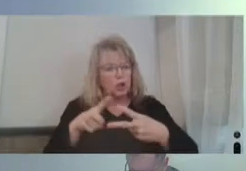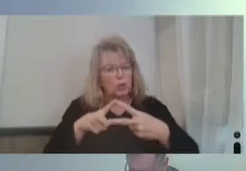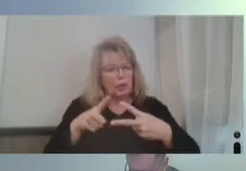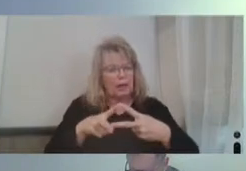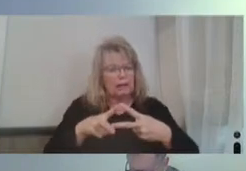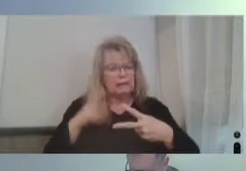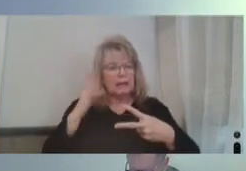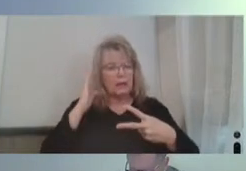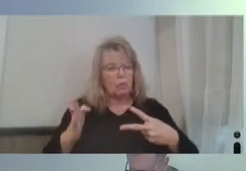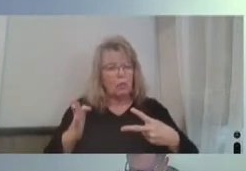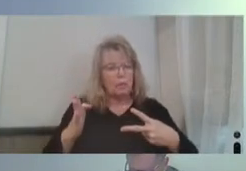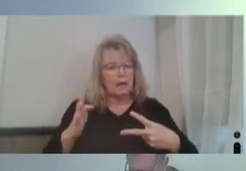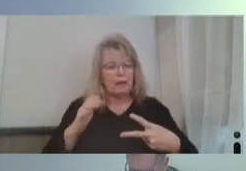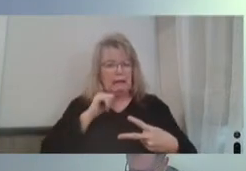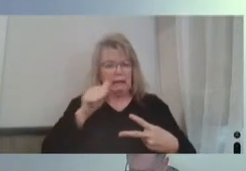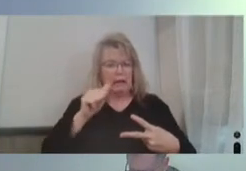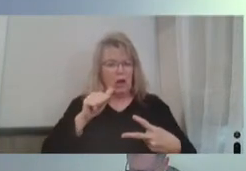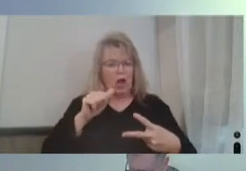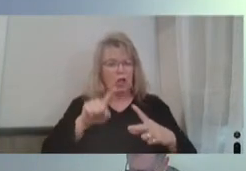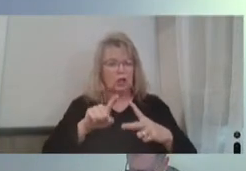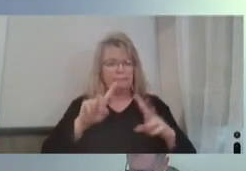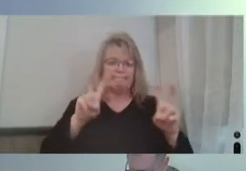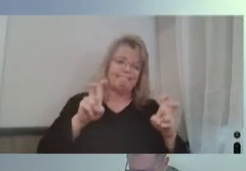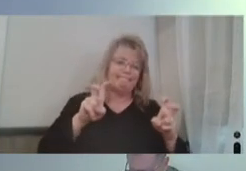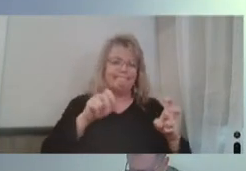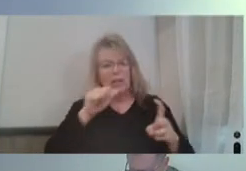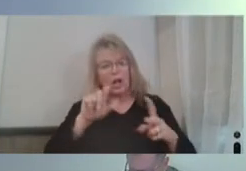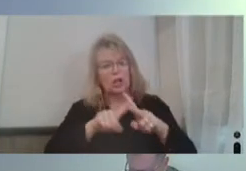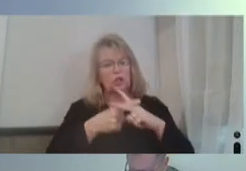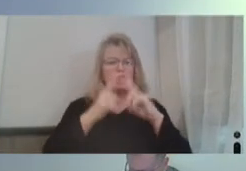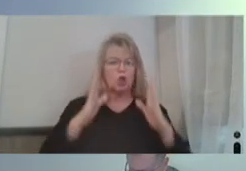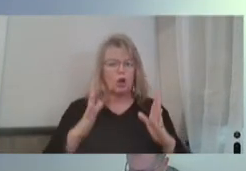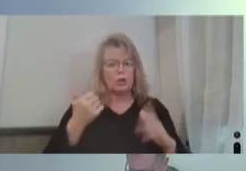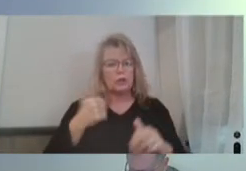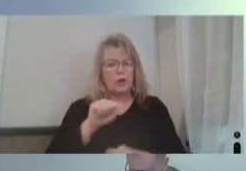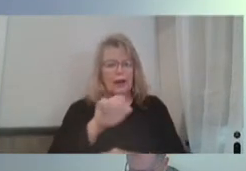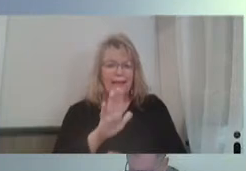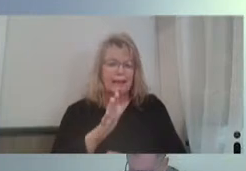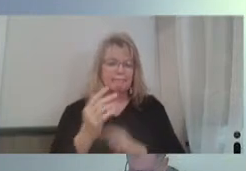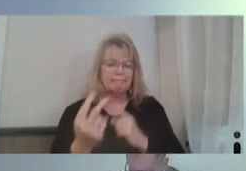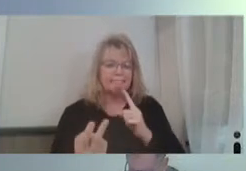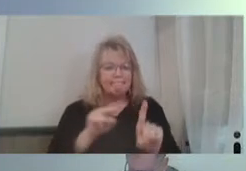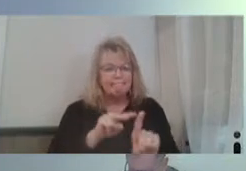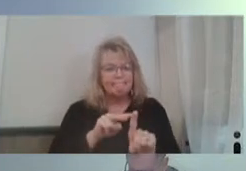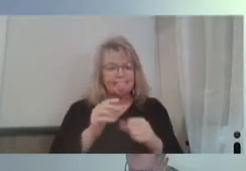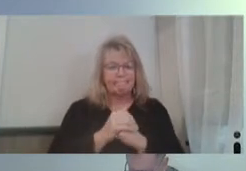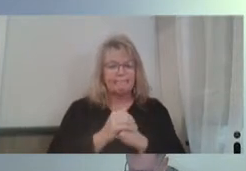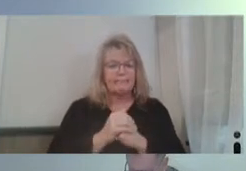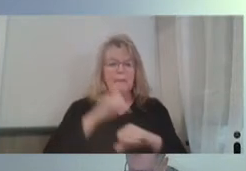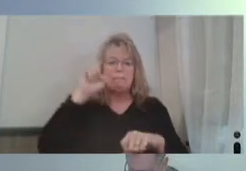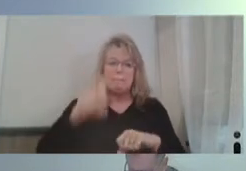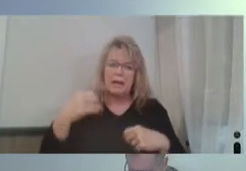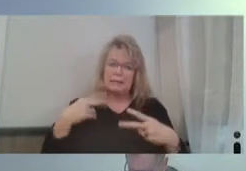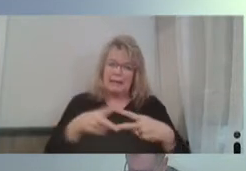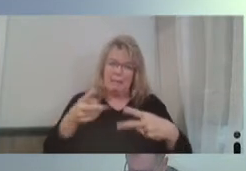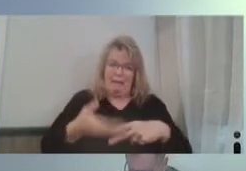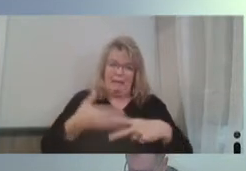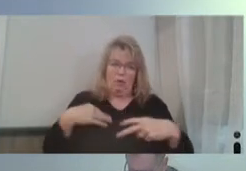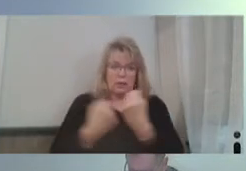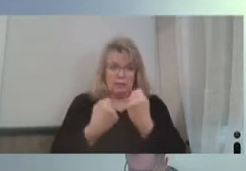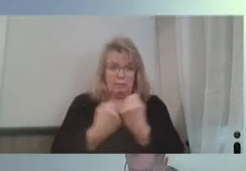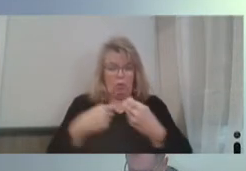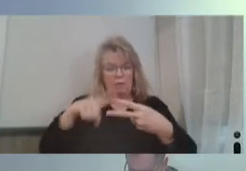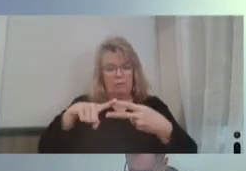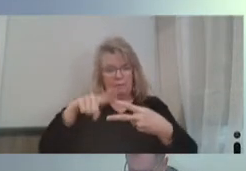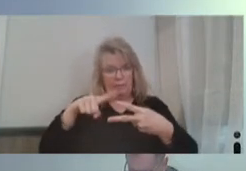will be non-starters for anything that I'll vote on. I have to have these before I support anything. Number one is